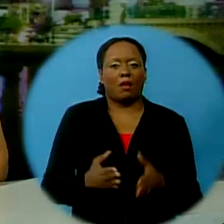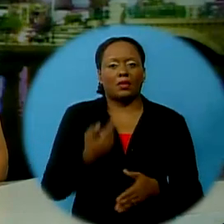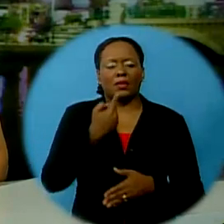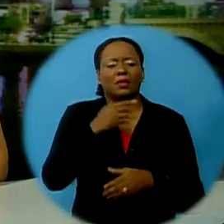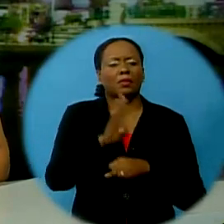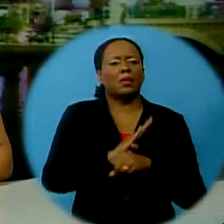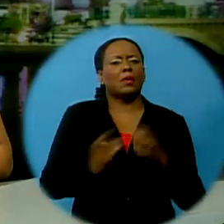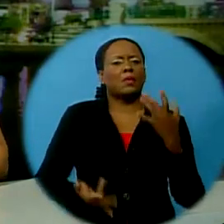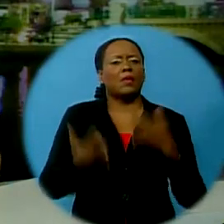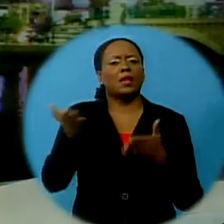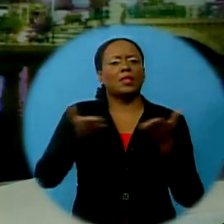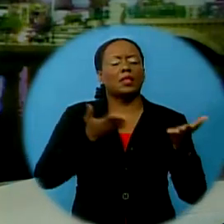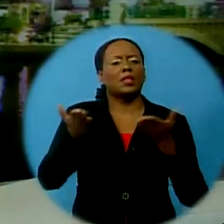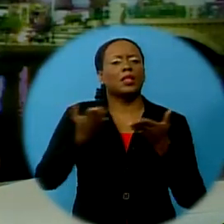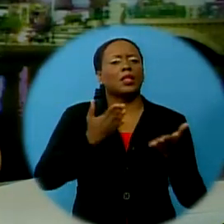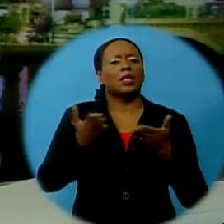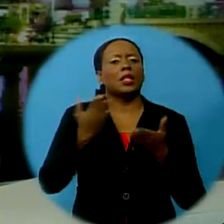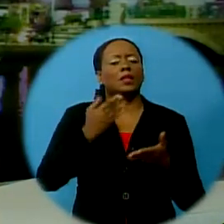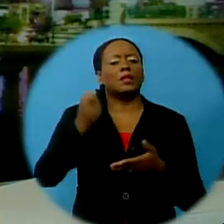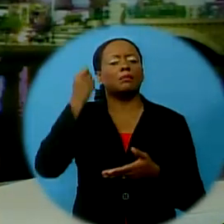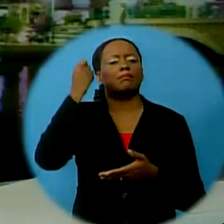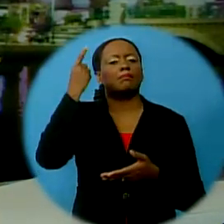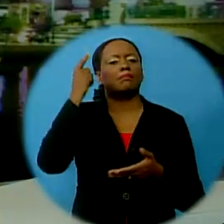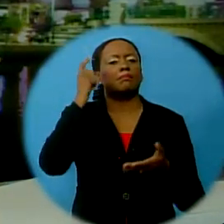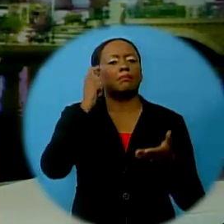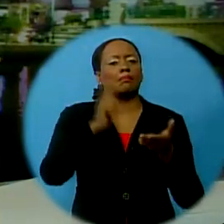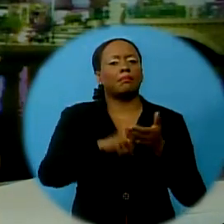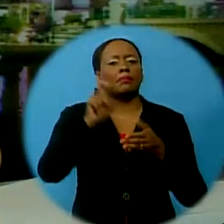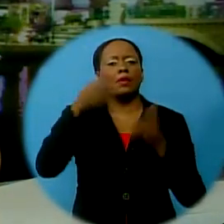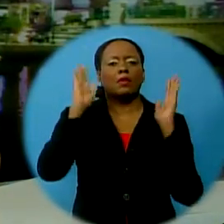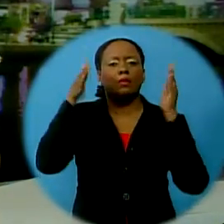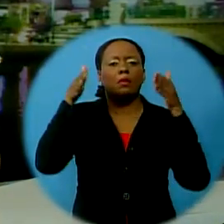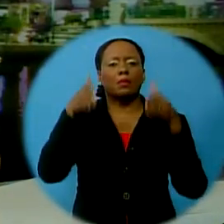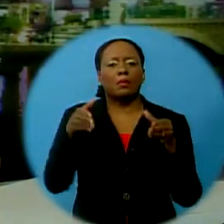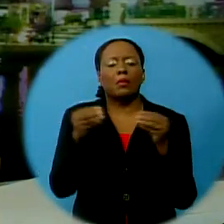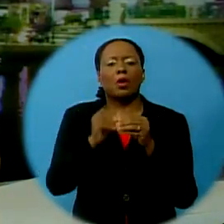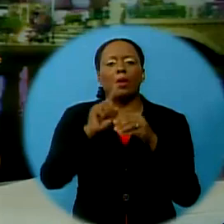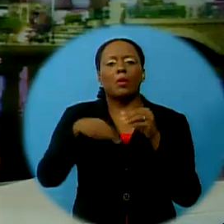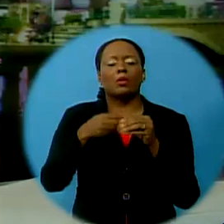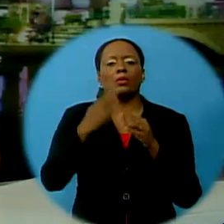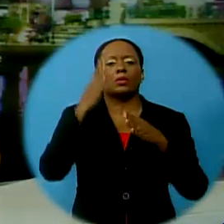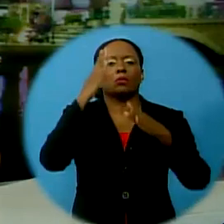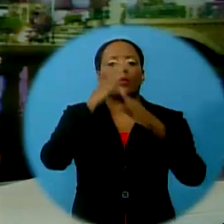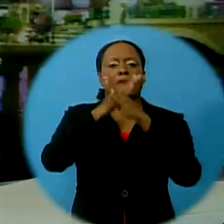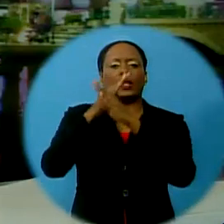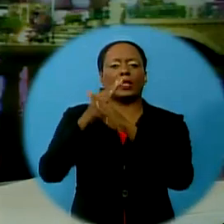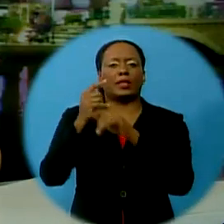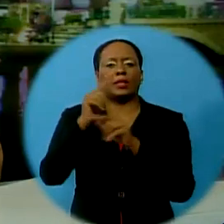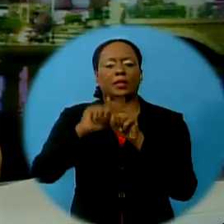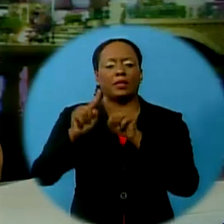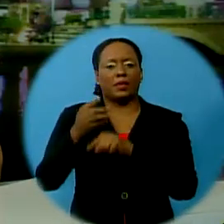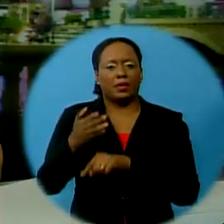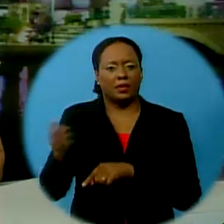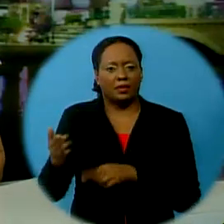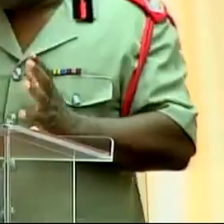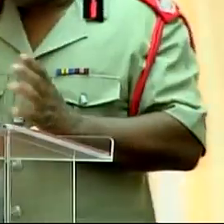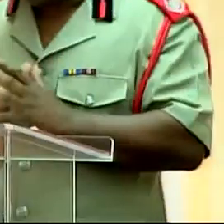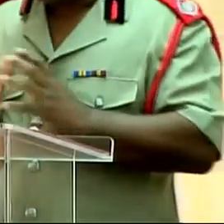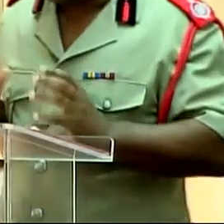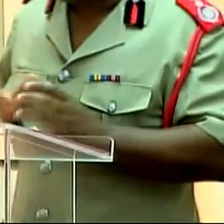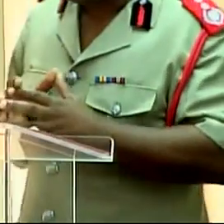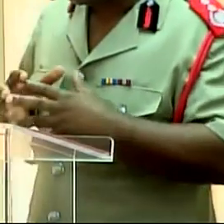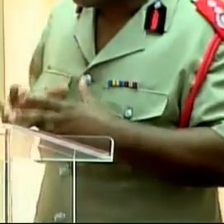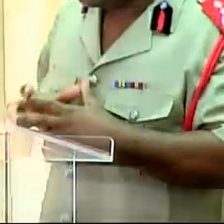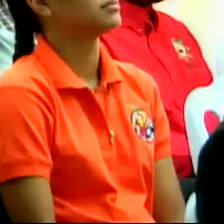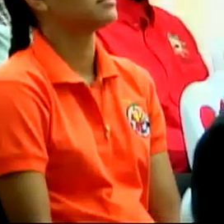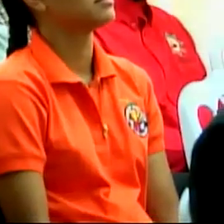says the Barbados Fire Service has recognized the need to focus more on preventative measures. Mr. Maynard was speaking at the opening ceremony